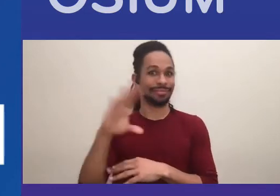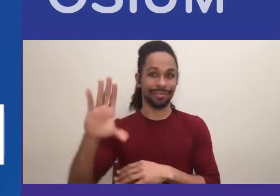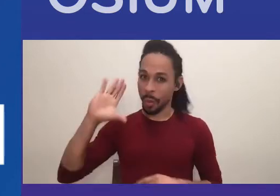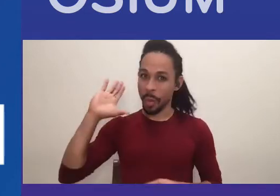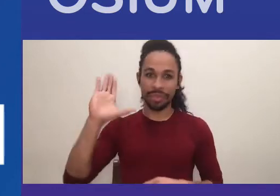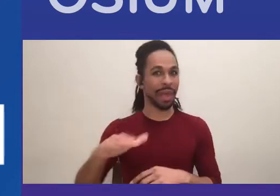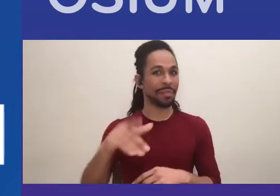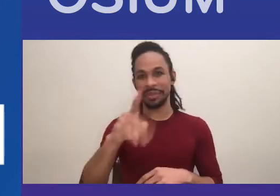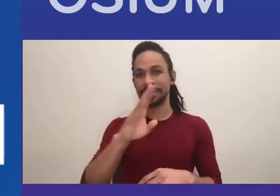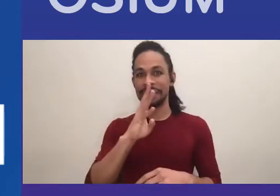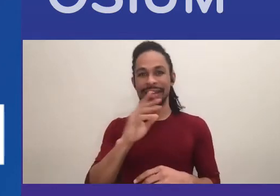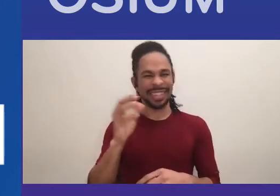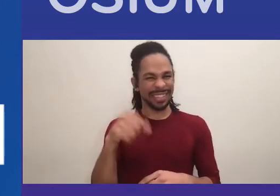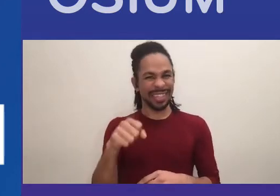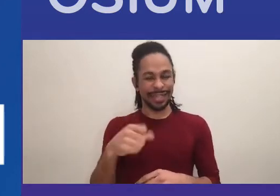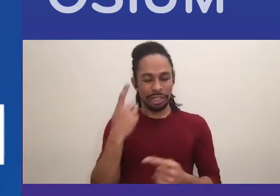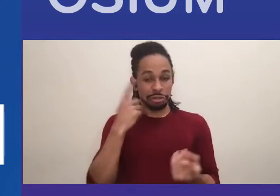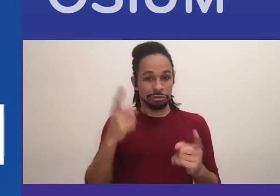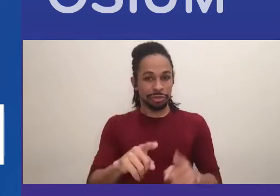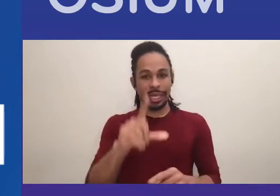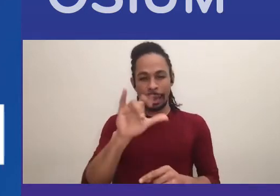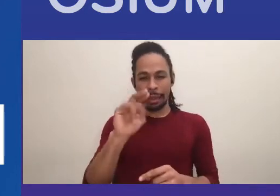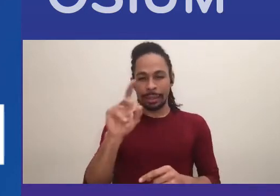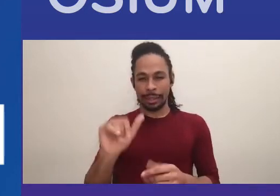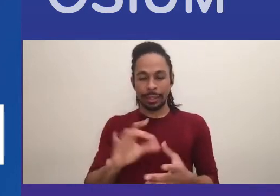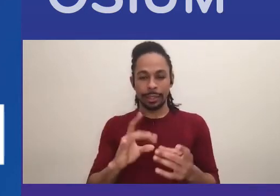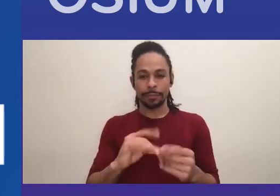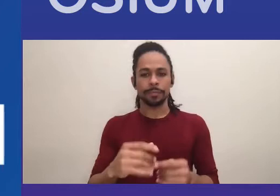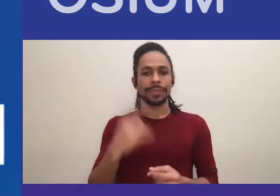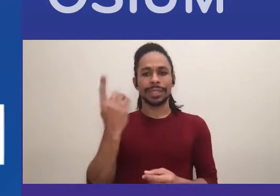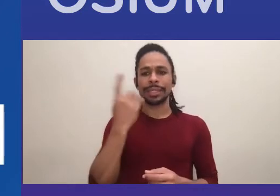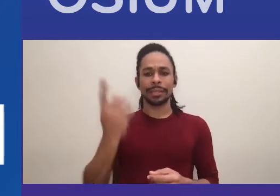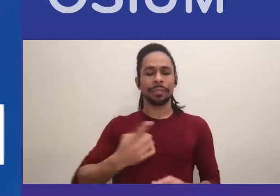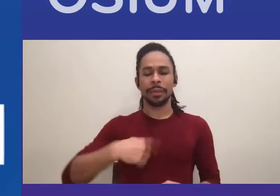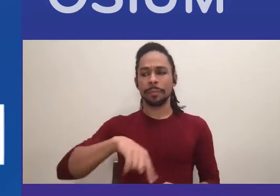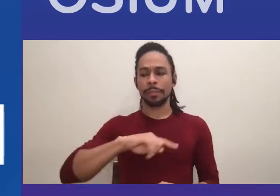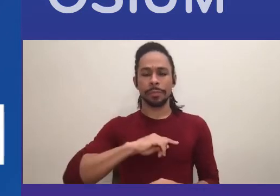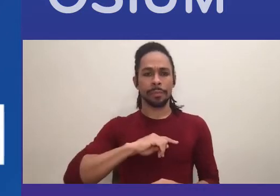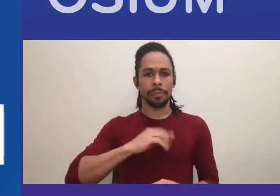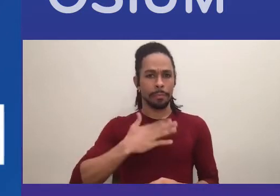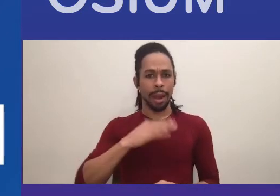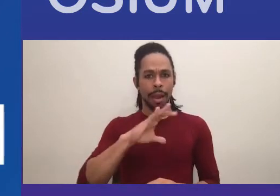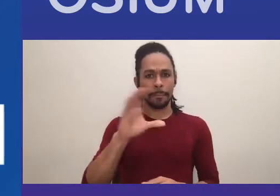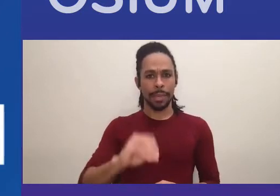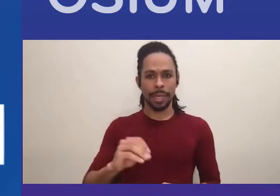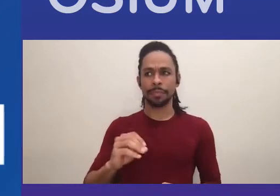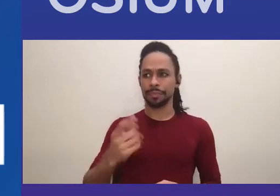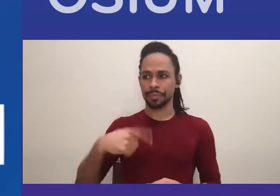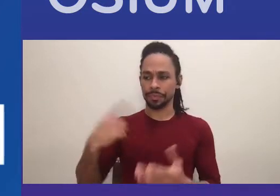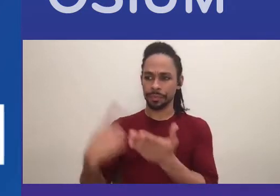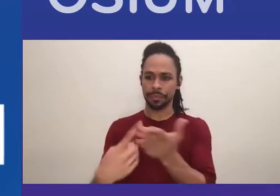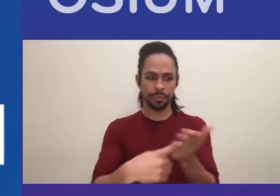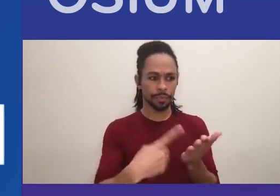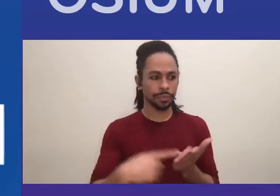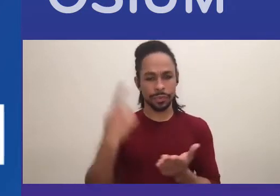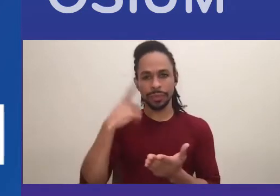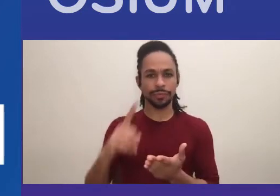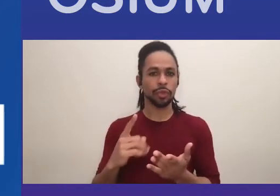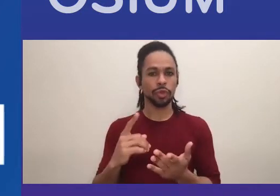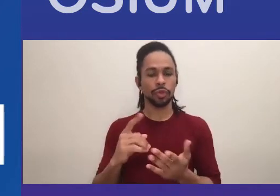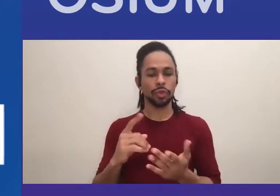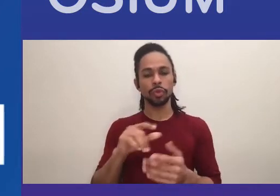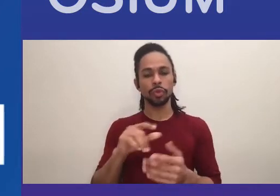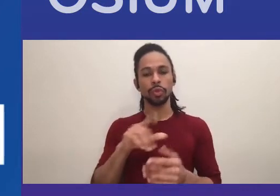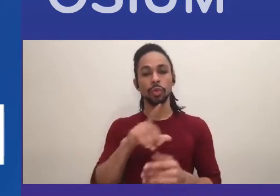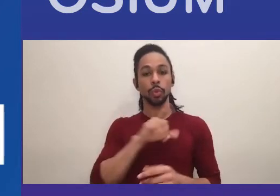So I think something that my company and we have been talking a lot about in 2020,